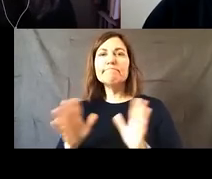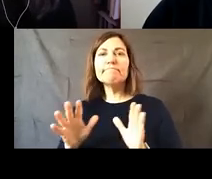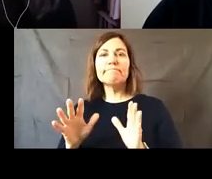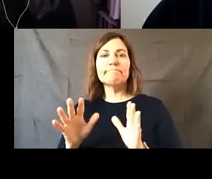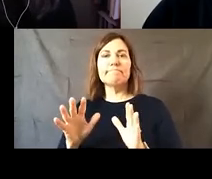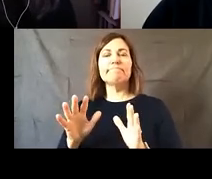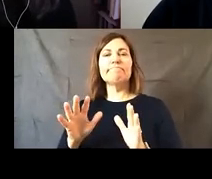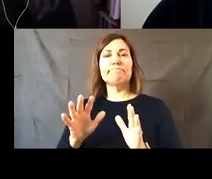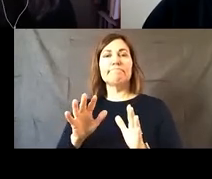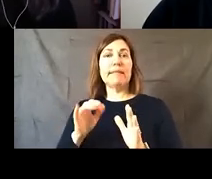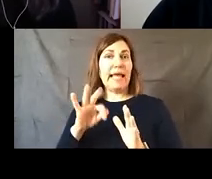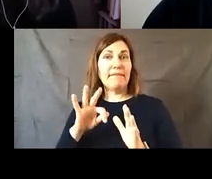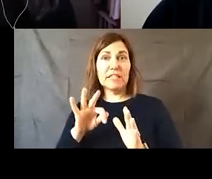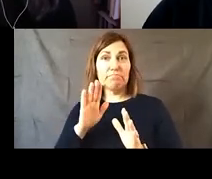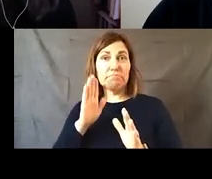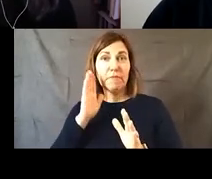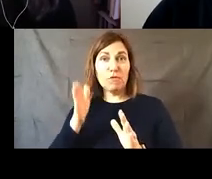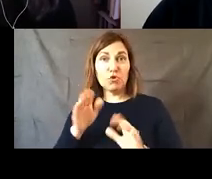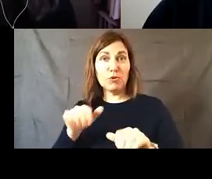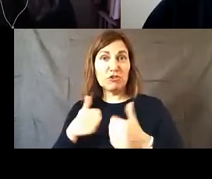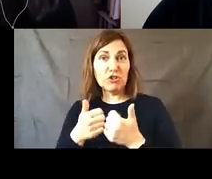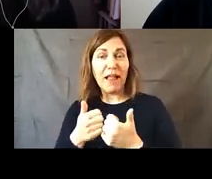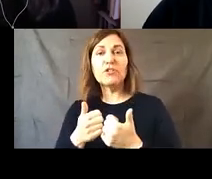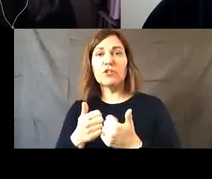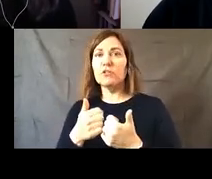I am in full support. I ask members if you would please be in support as well.